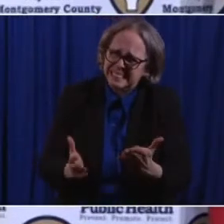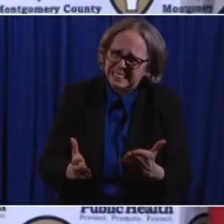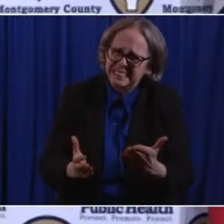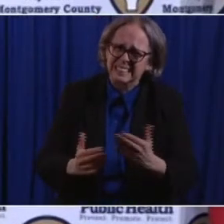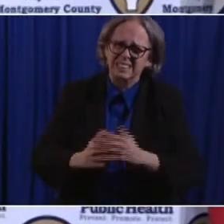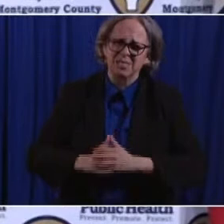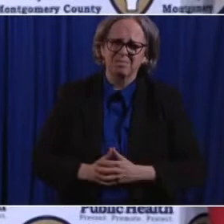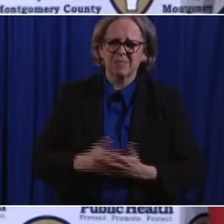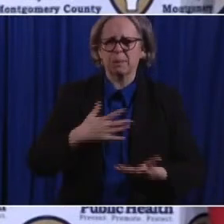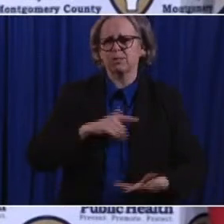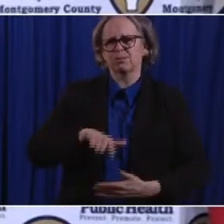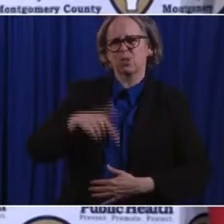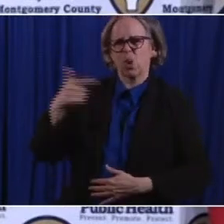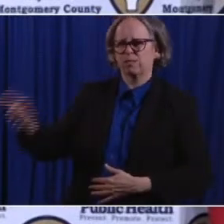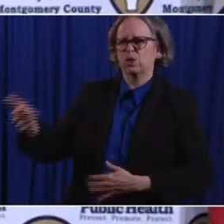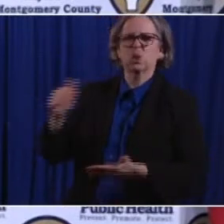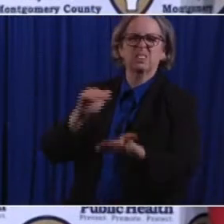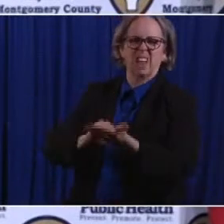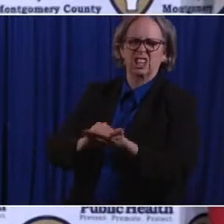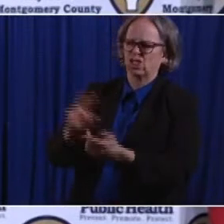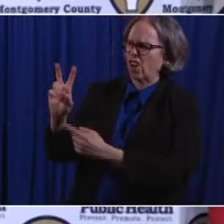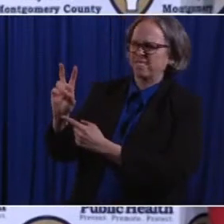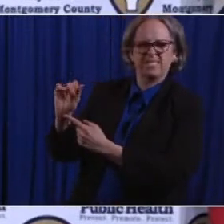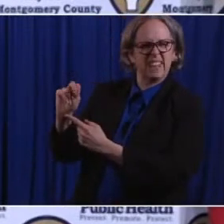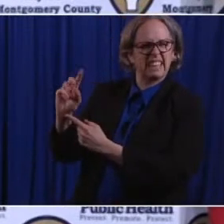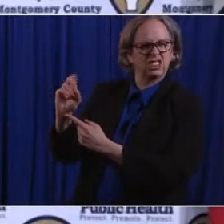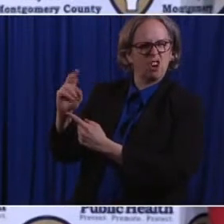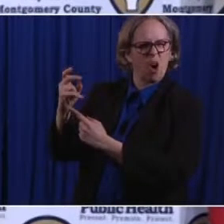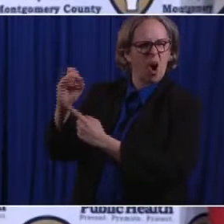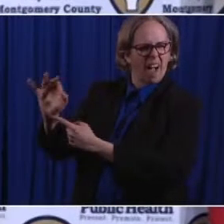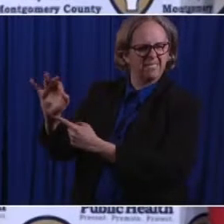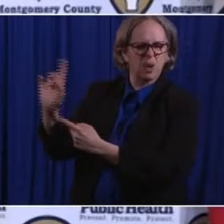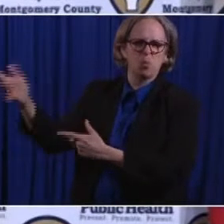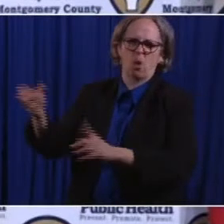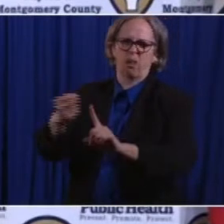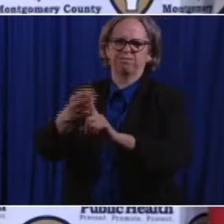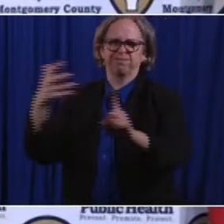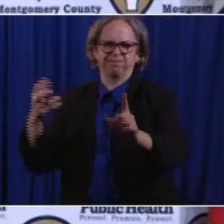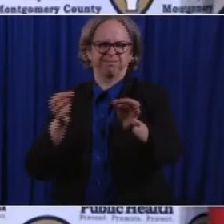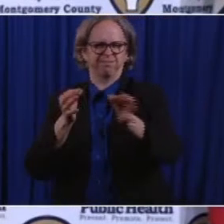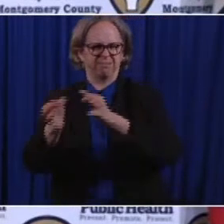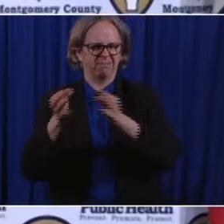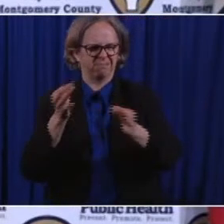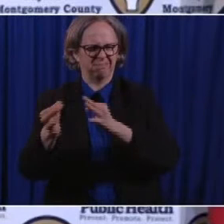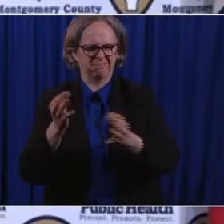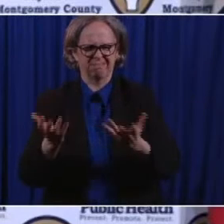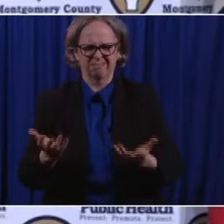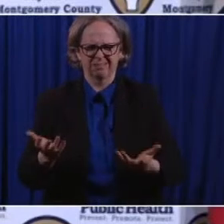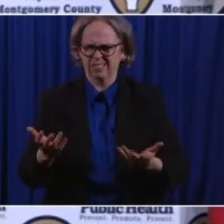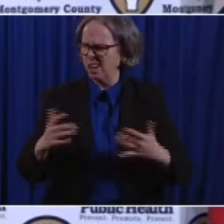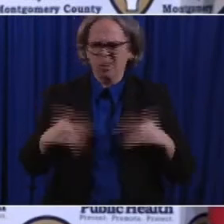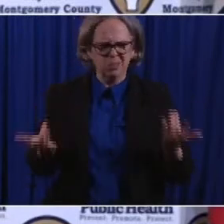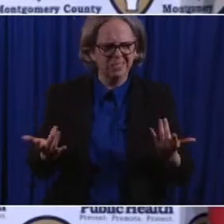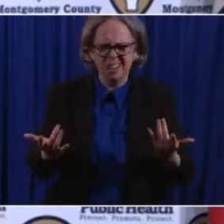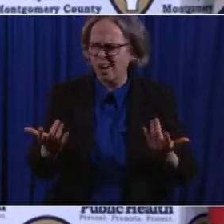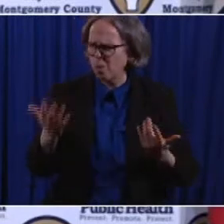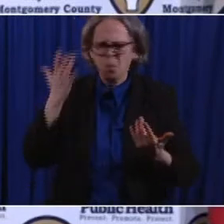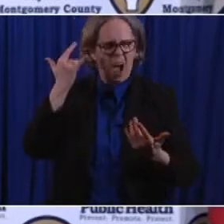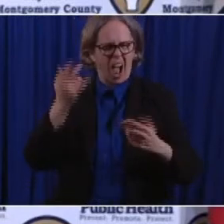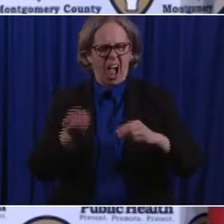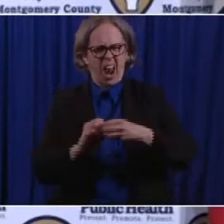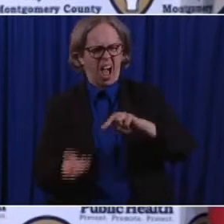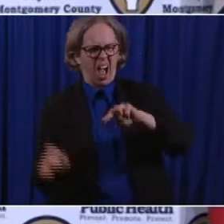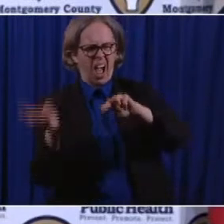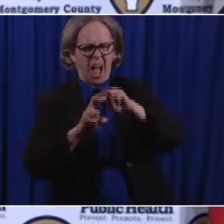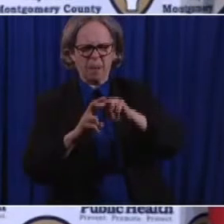now exactly what he is seeing out there, what the epidemiologists are seeing, and what they're seeing specifically